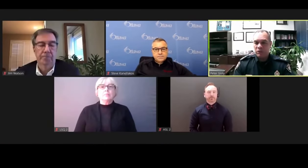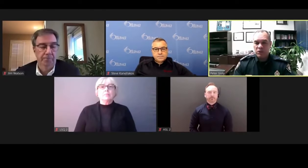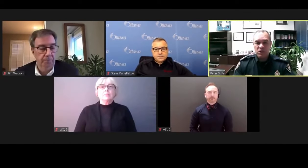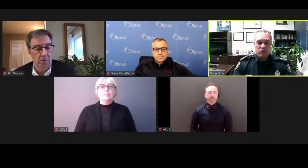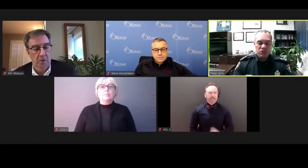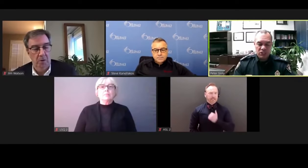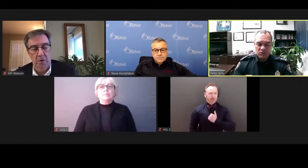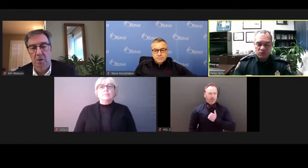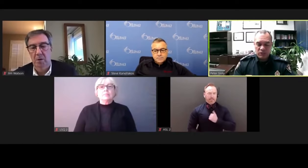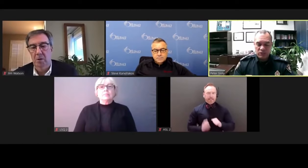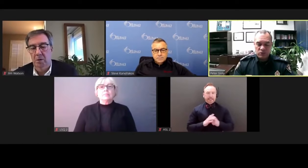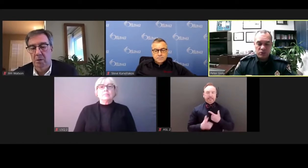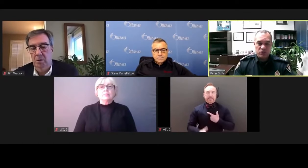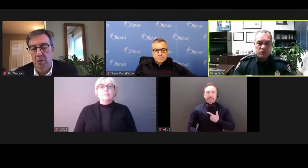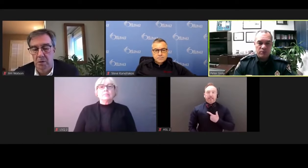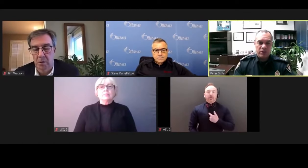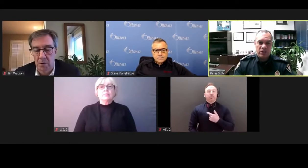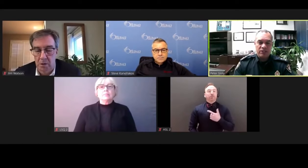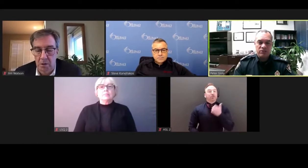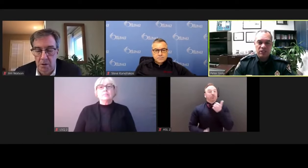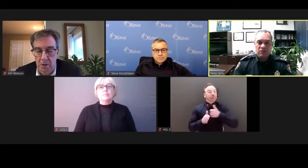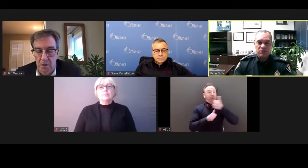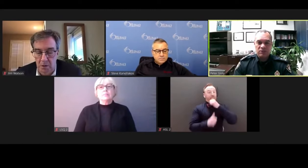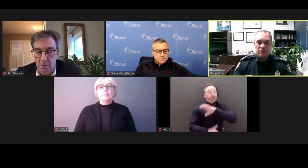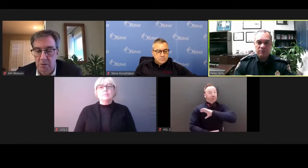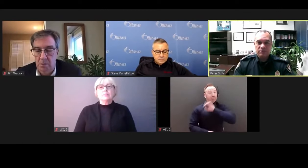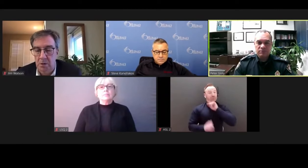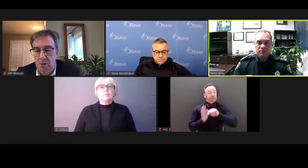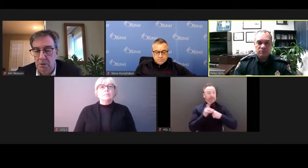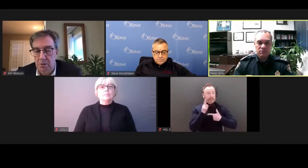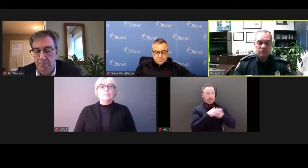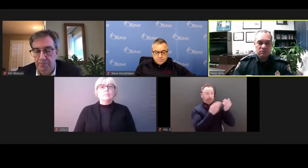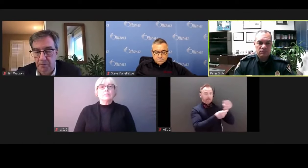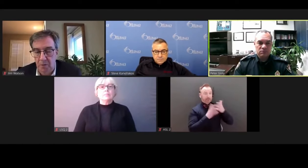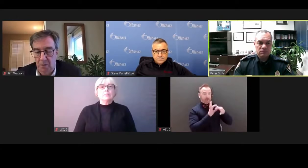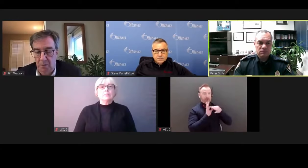to receive are funding sources from the United States.